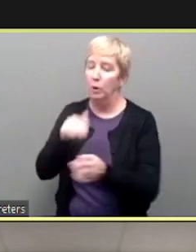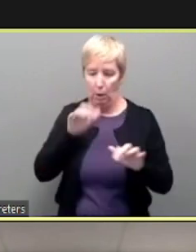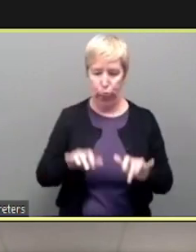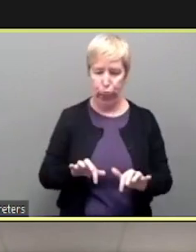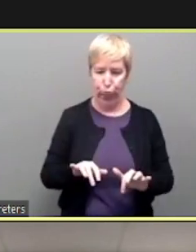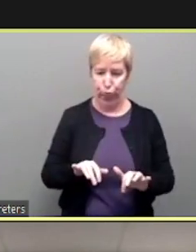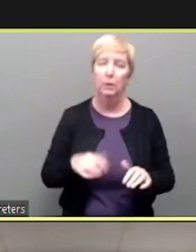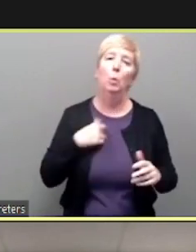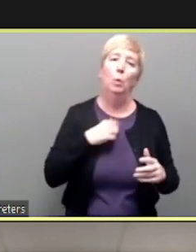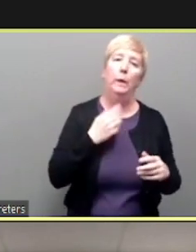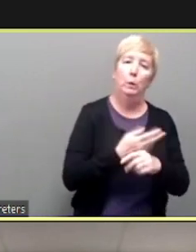that. Thank you.